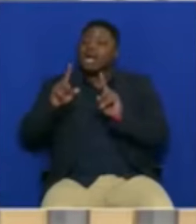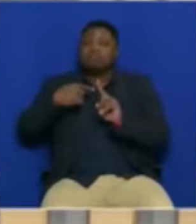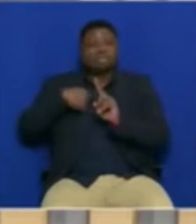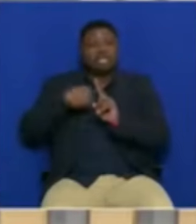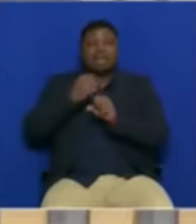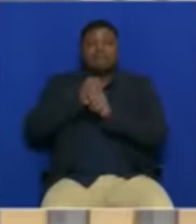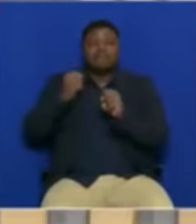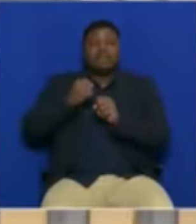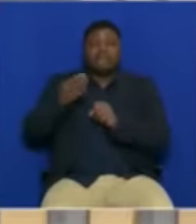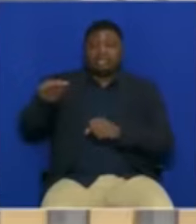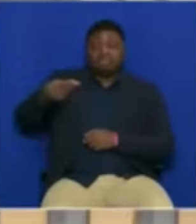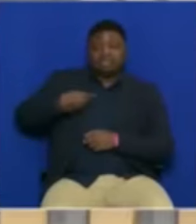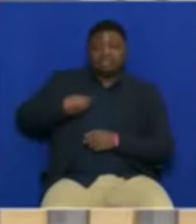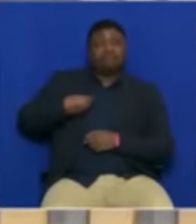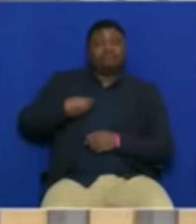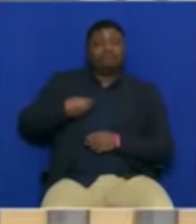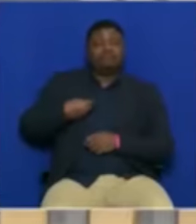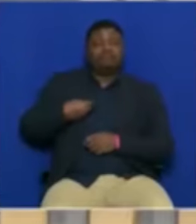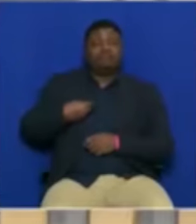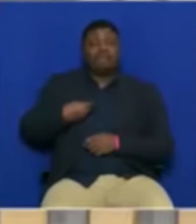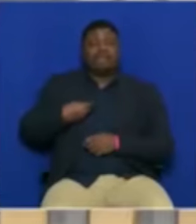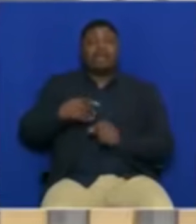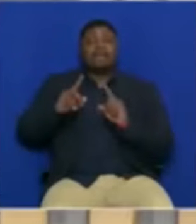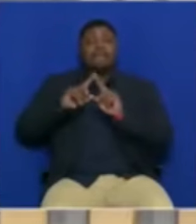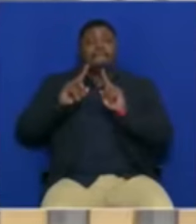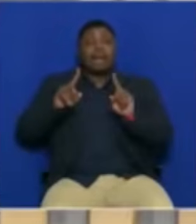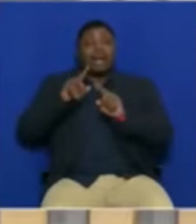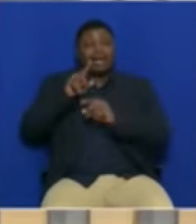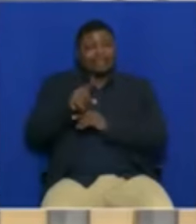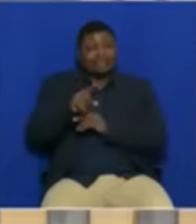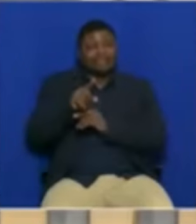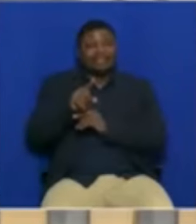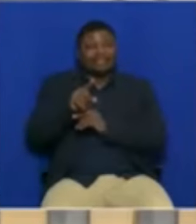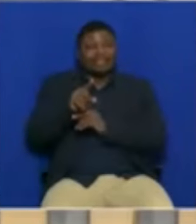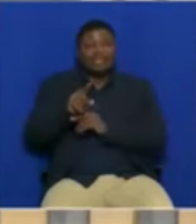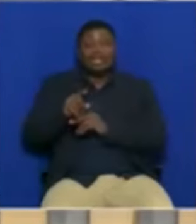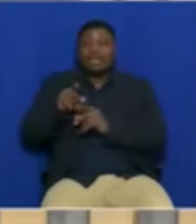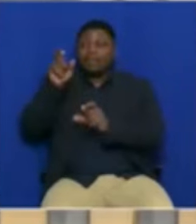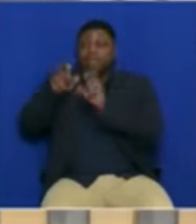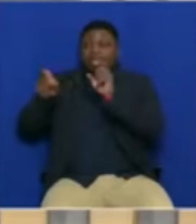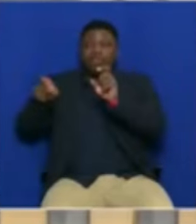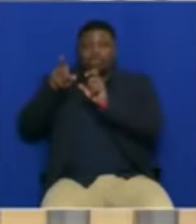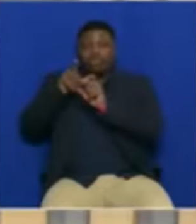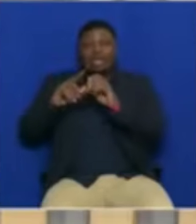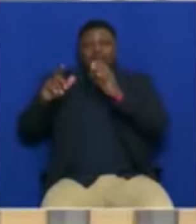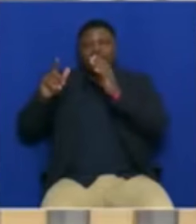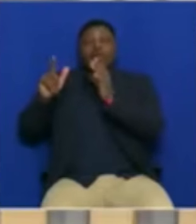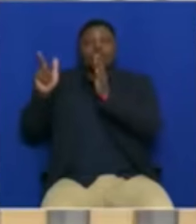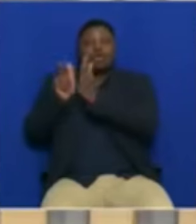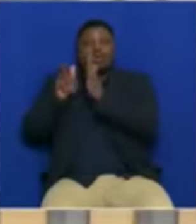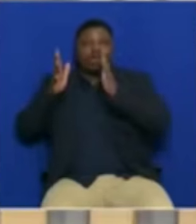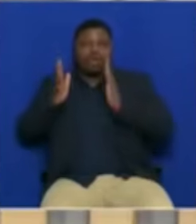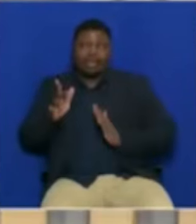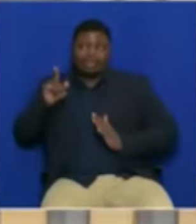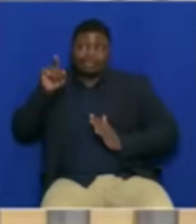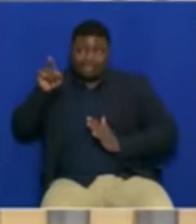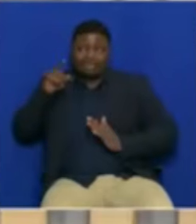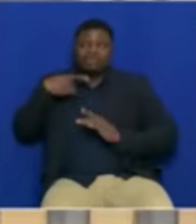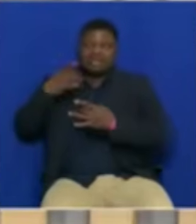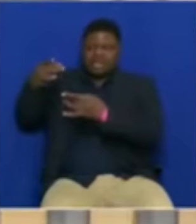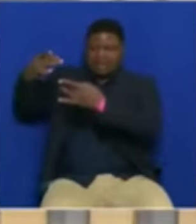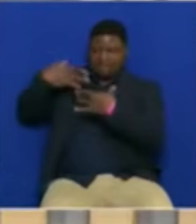at management, legal minds, who made a decision that the investigation should be authorized. As a result of